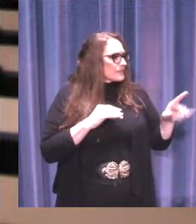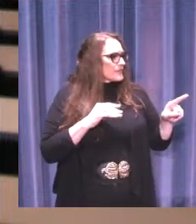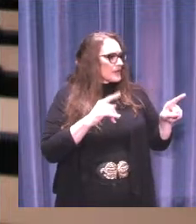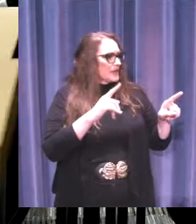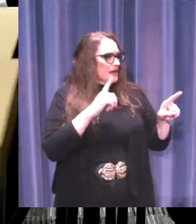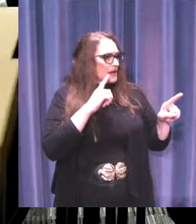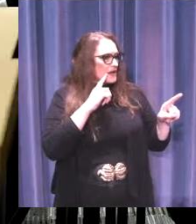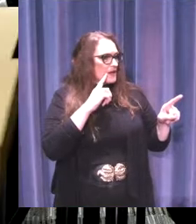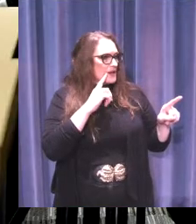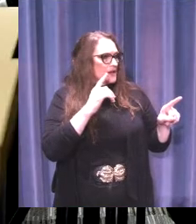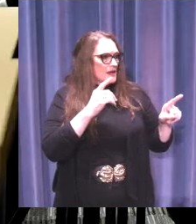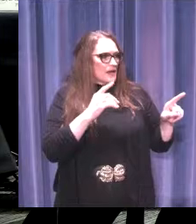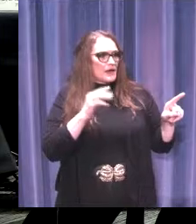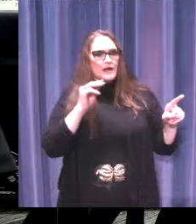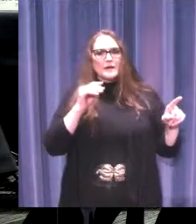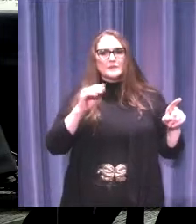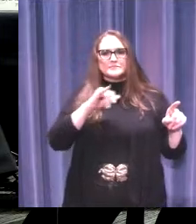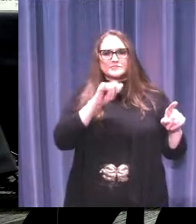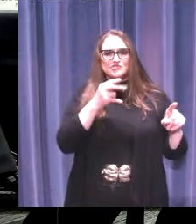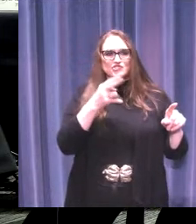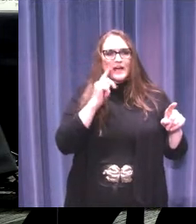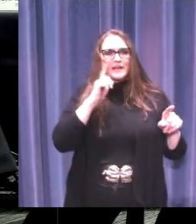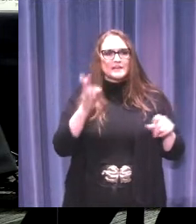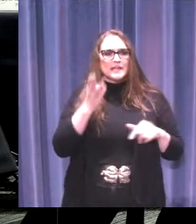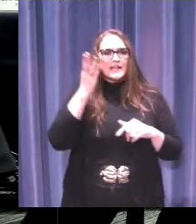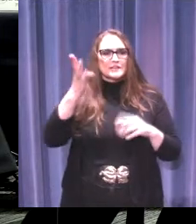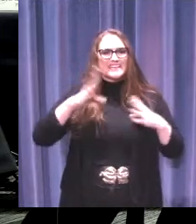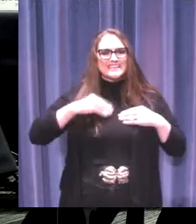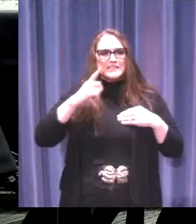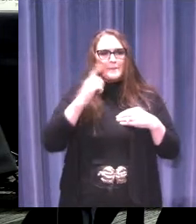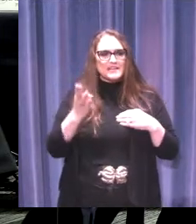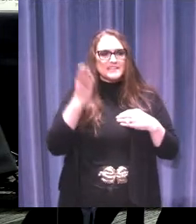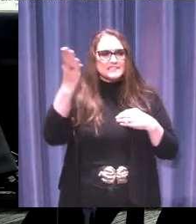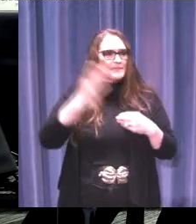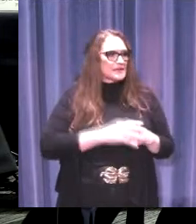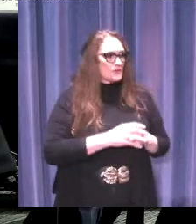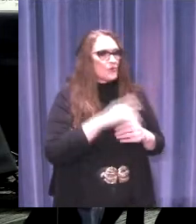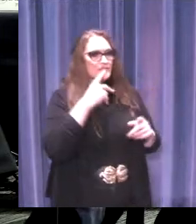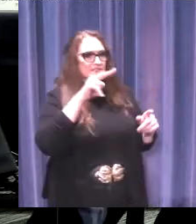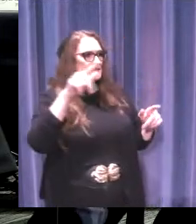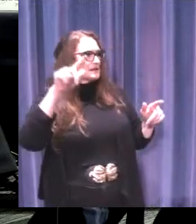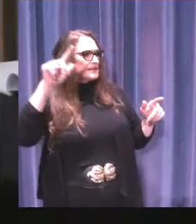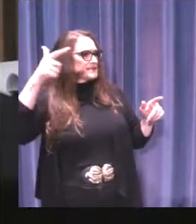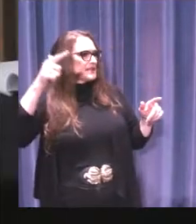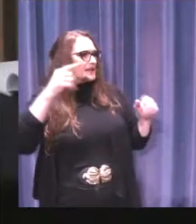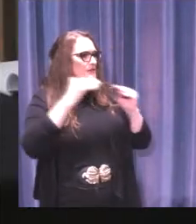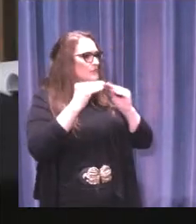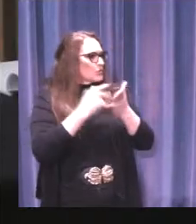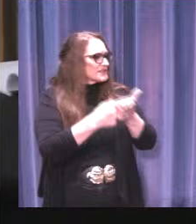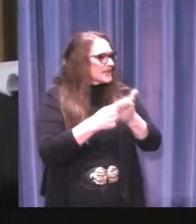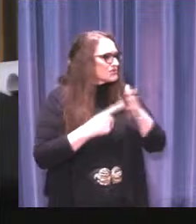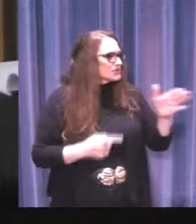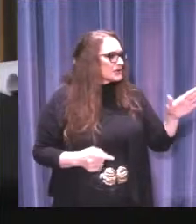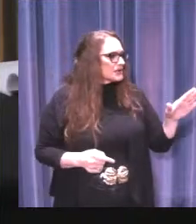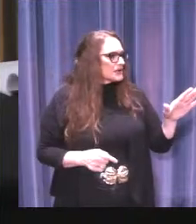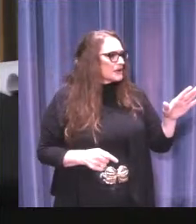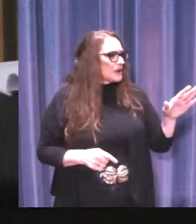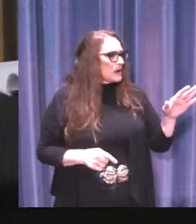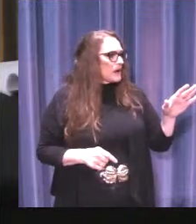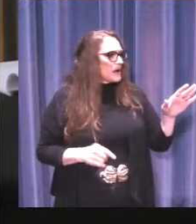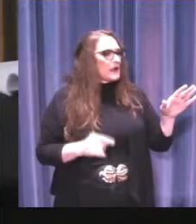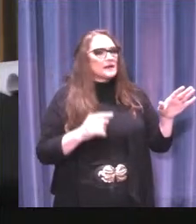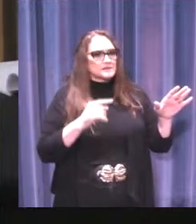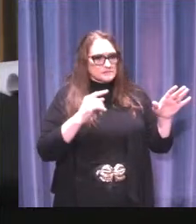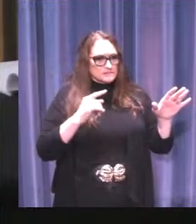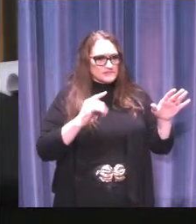accept HR's report as submitted. There's a Second. motion and we Second. have a second. Is there any further discussion? Roll